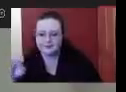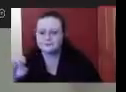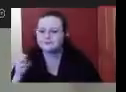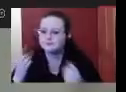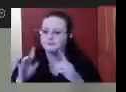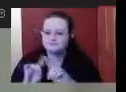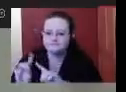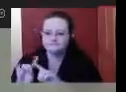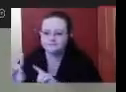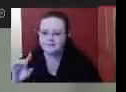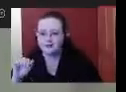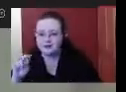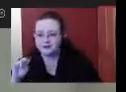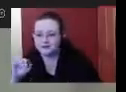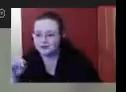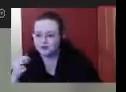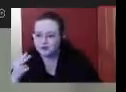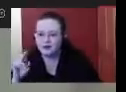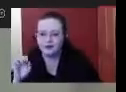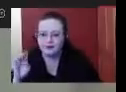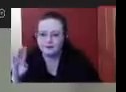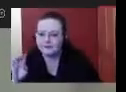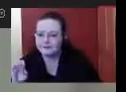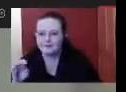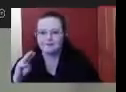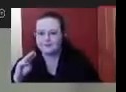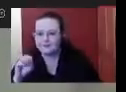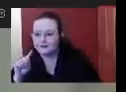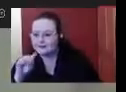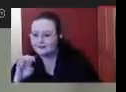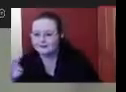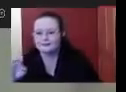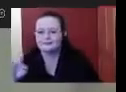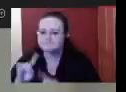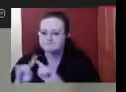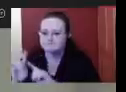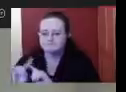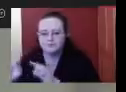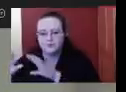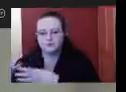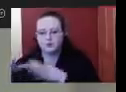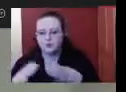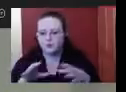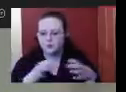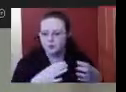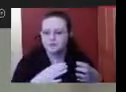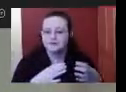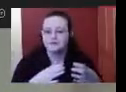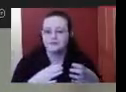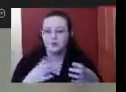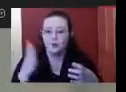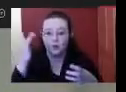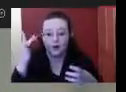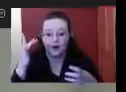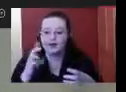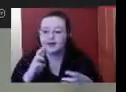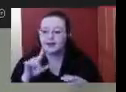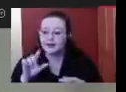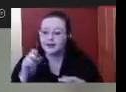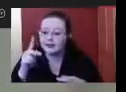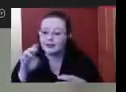the Attawandaran, the Haudenosaunee and the Métis, these lands surrounding the Great Lakes are steeped in Indigenous